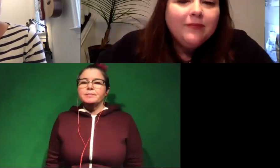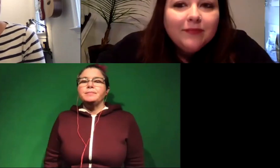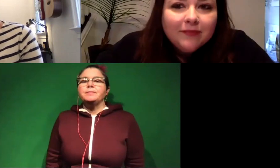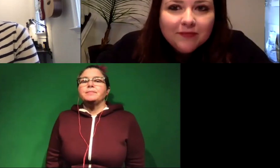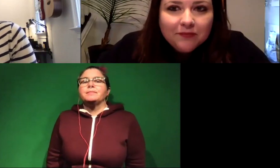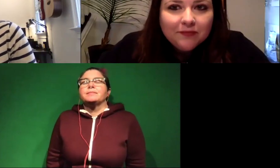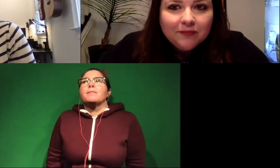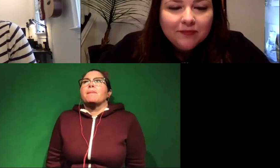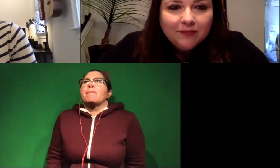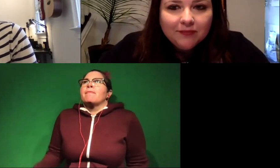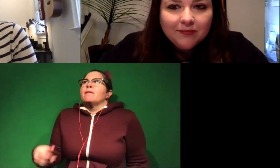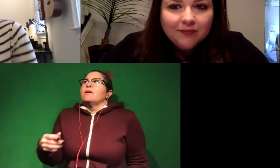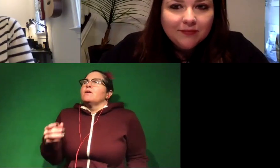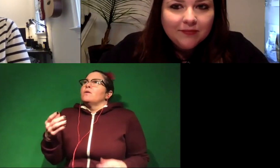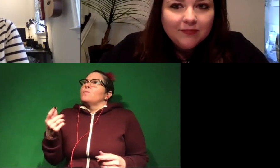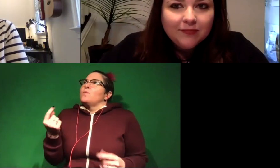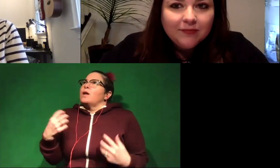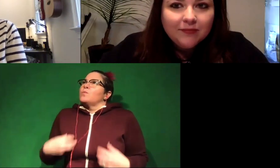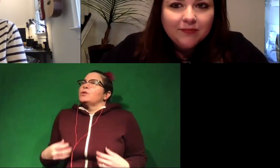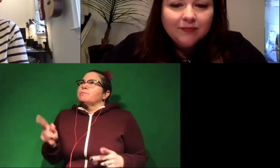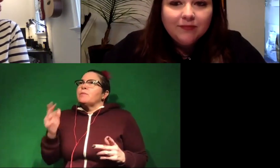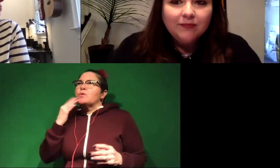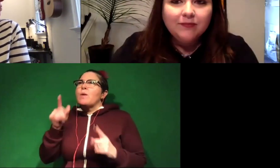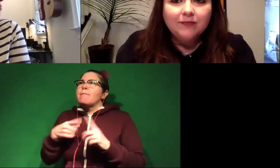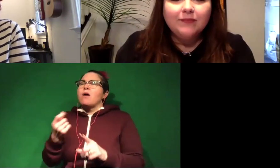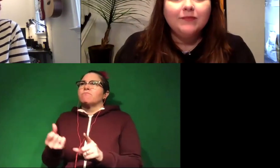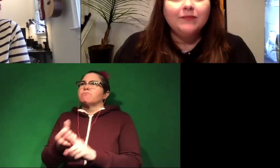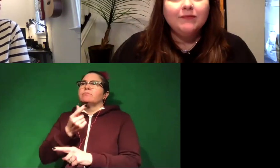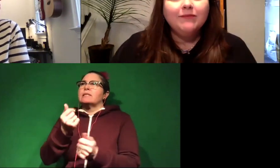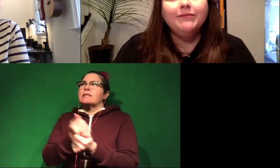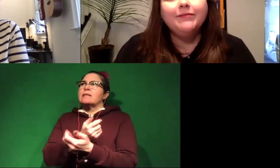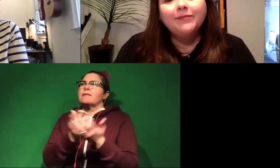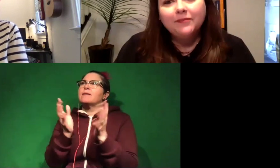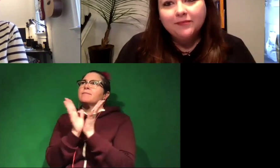I wish everyone knew about anything, I